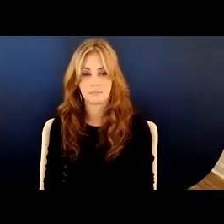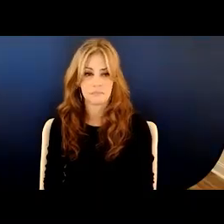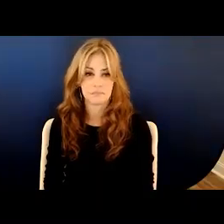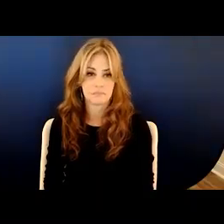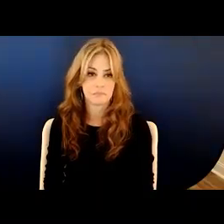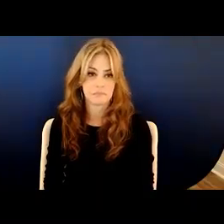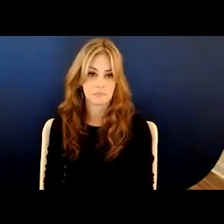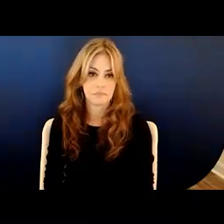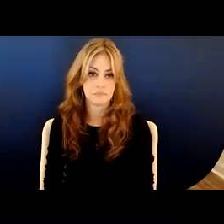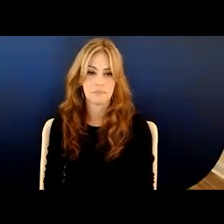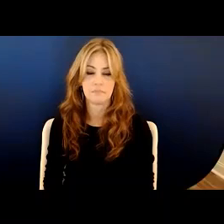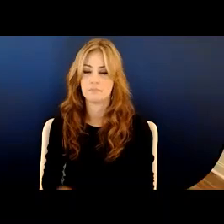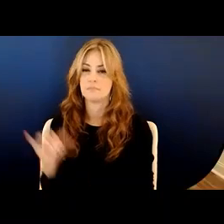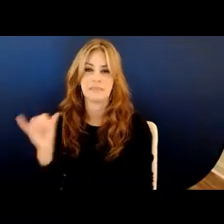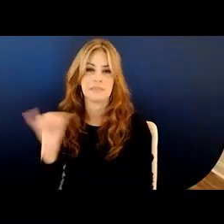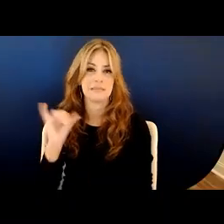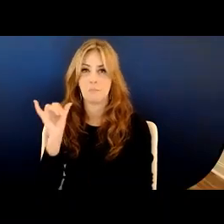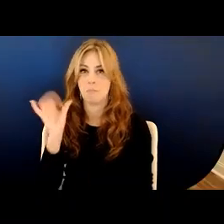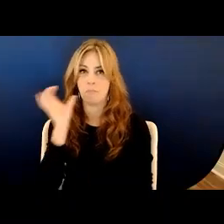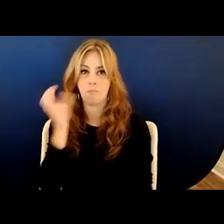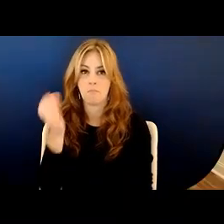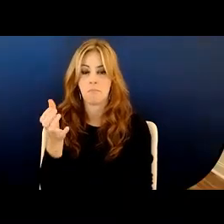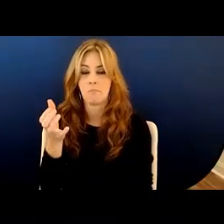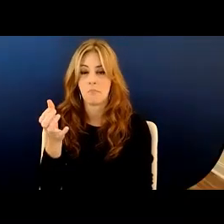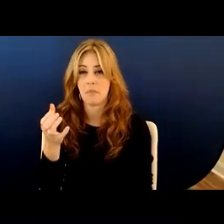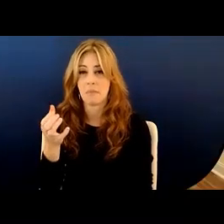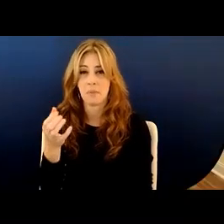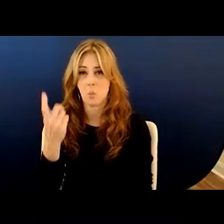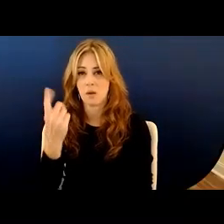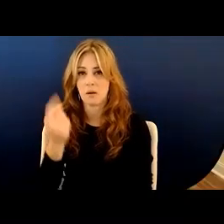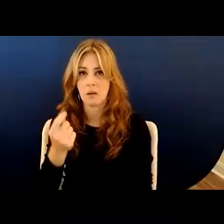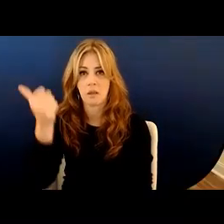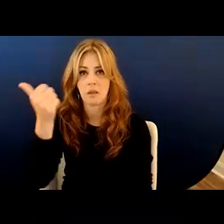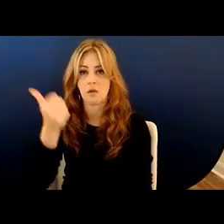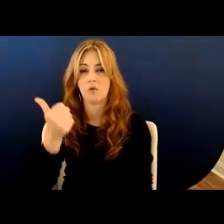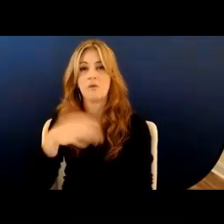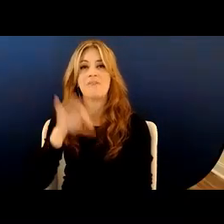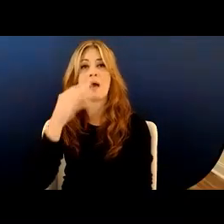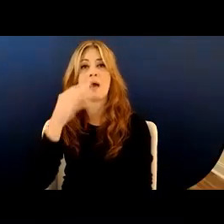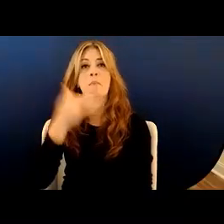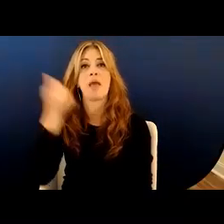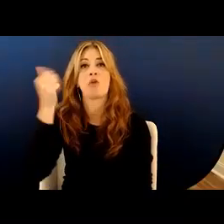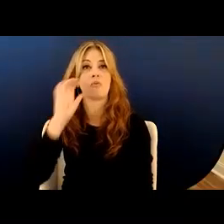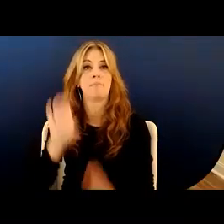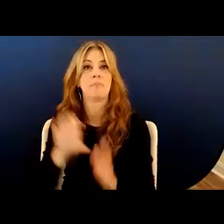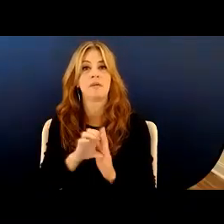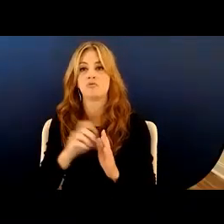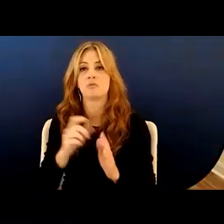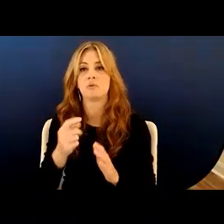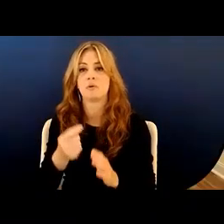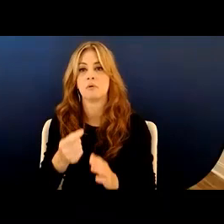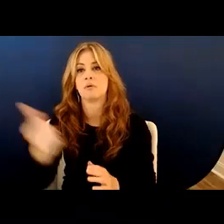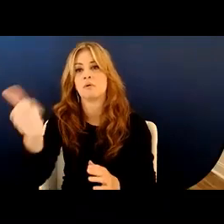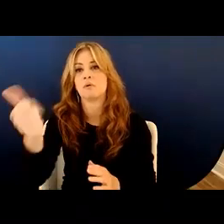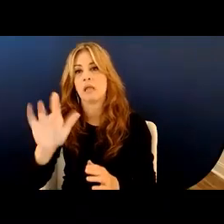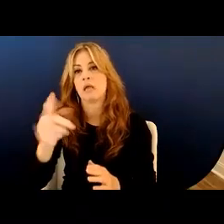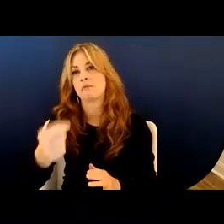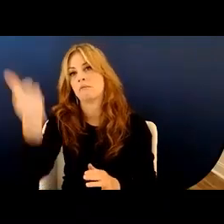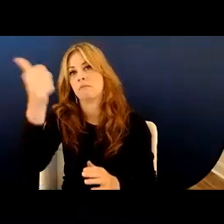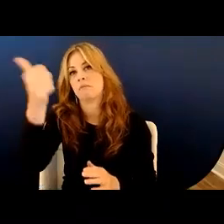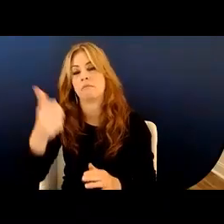And then the same thing, if you want to remove, let's say you've gotten a better photo of someone, you just click on that and you'll remove